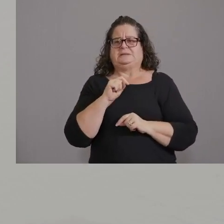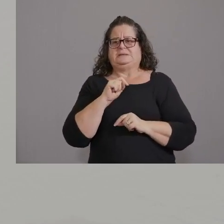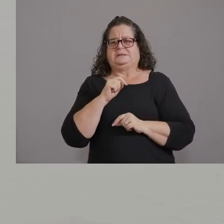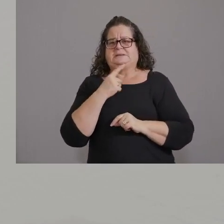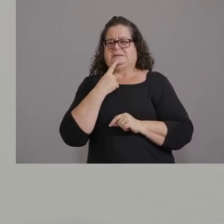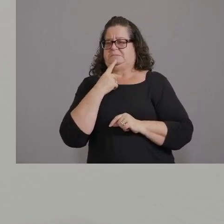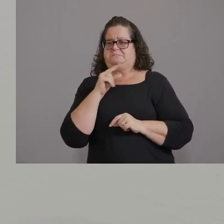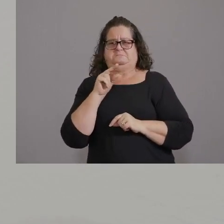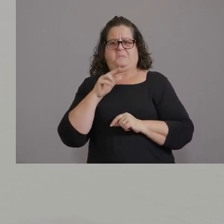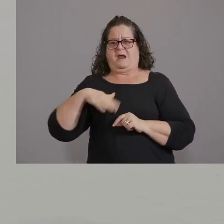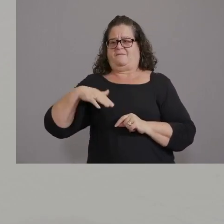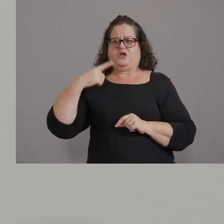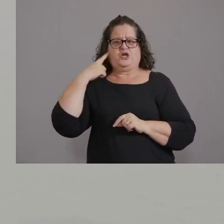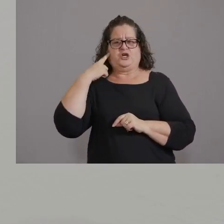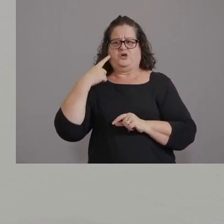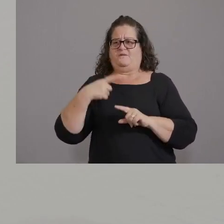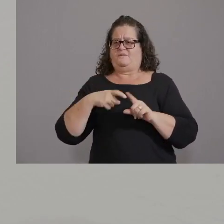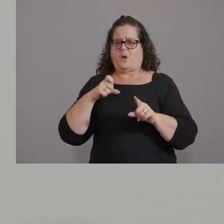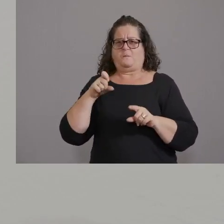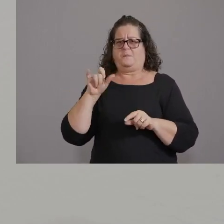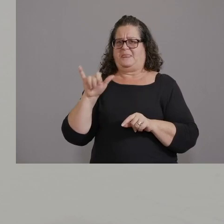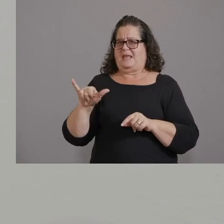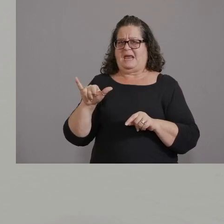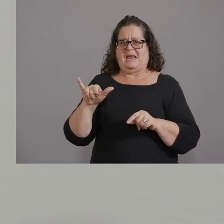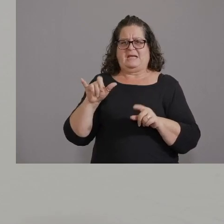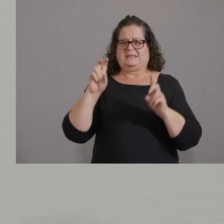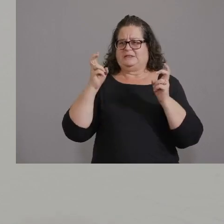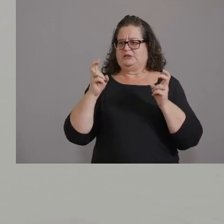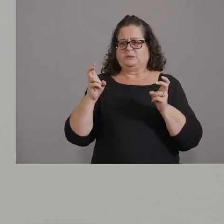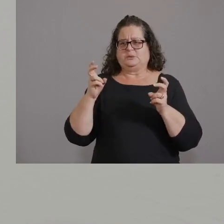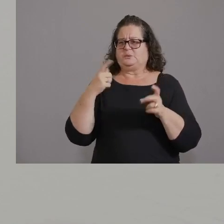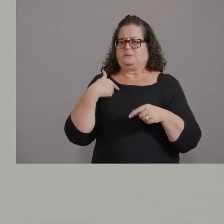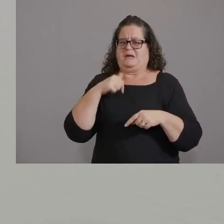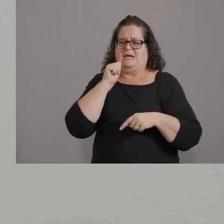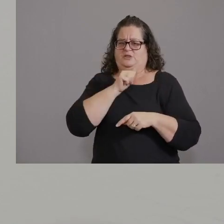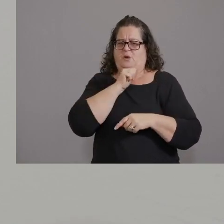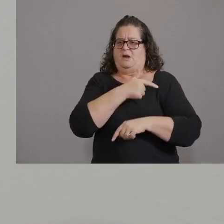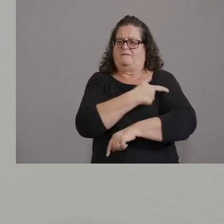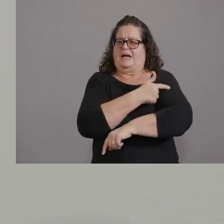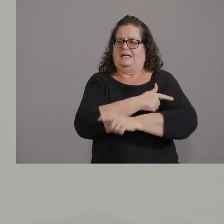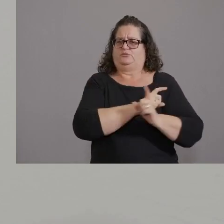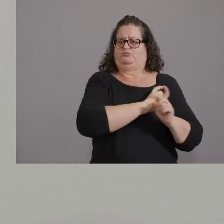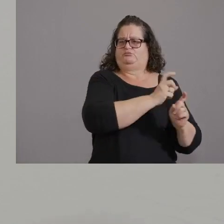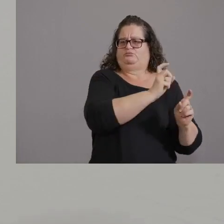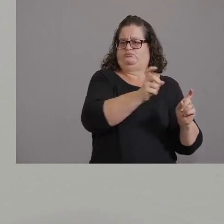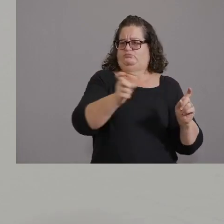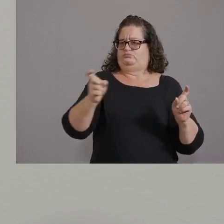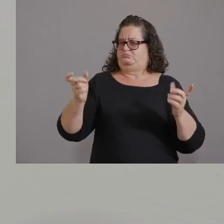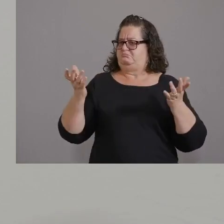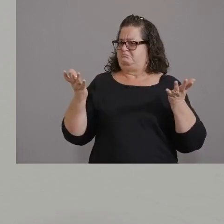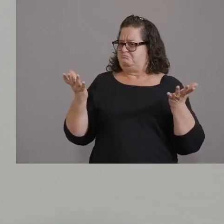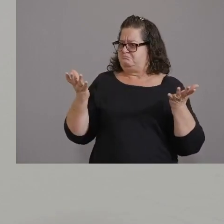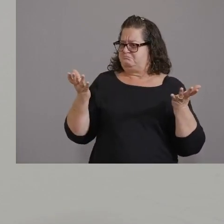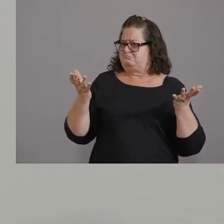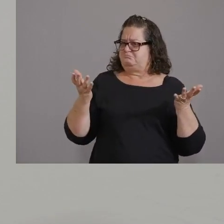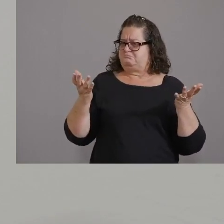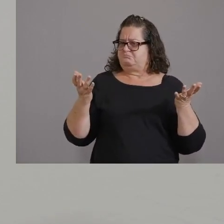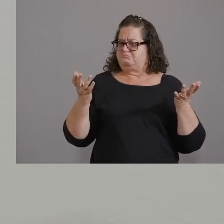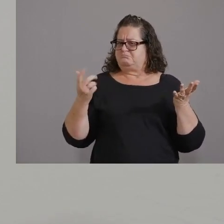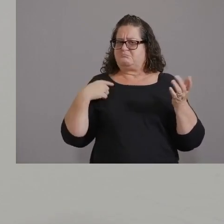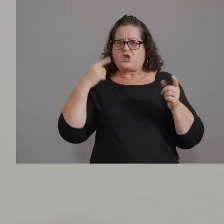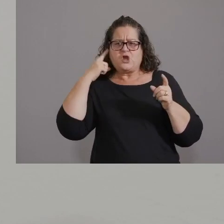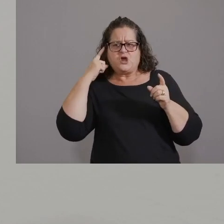allocation or, potential not having the stockpile for that. We have heard the same things, other governors,